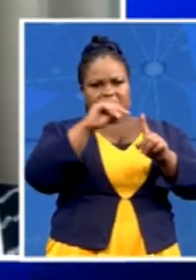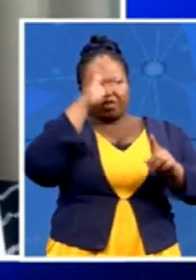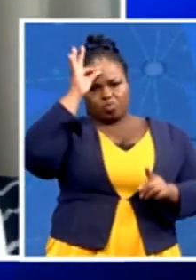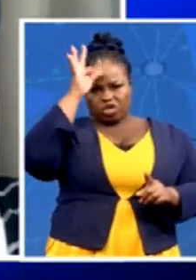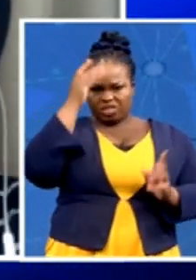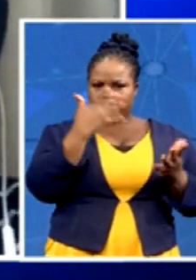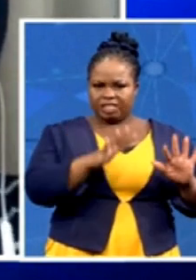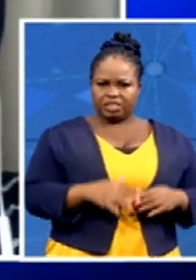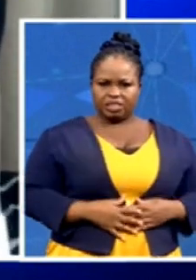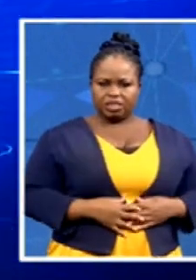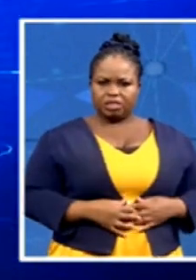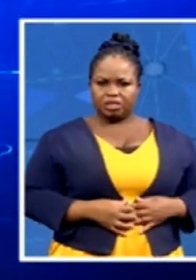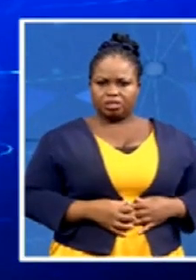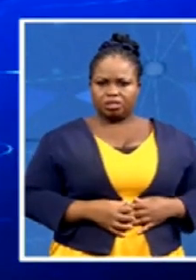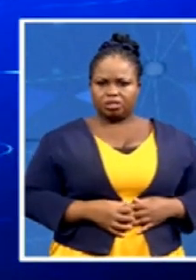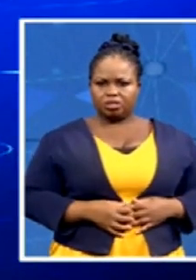Yes.